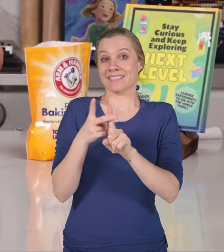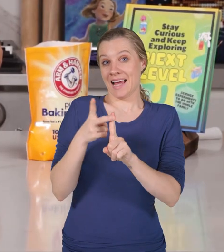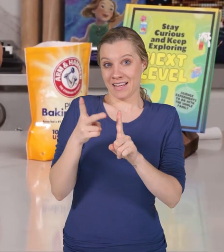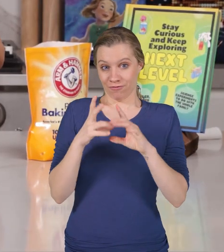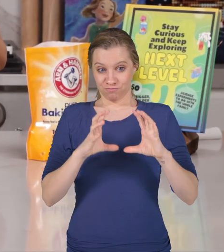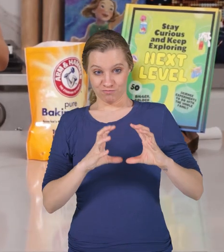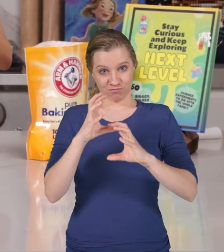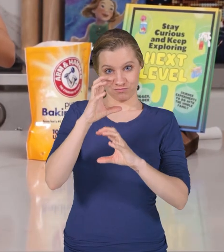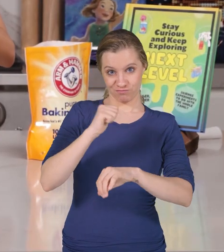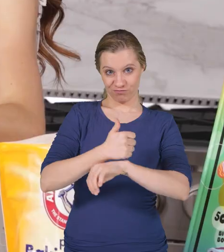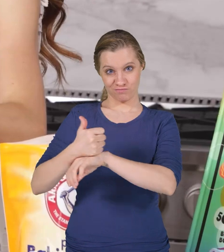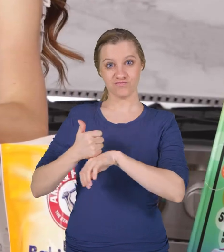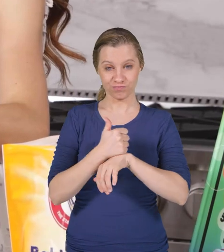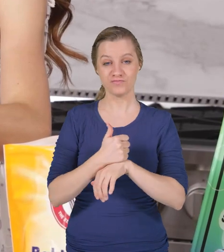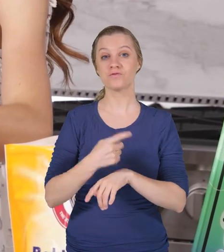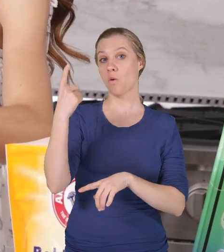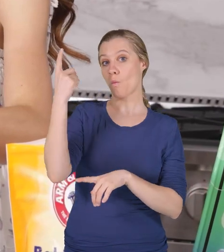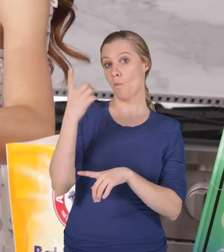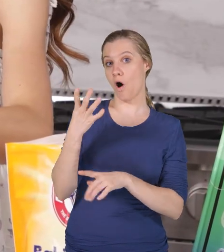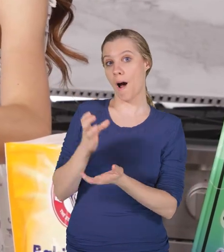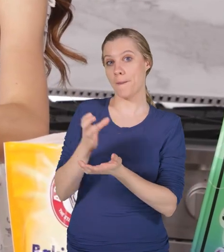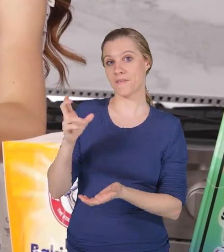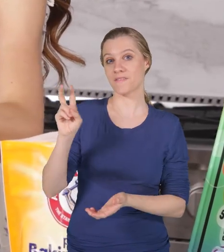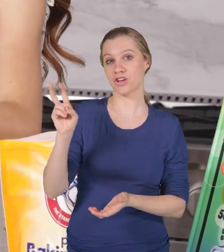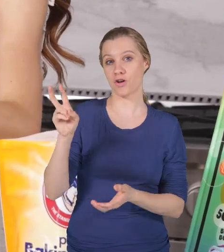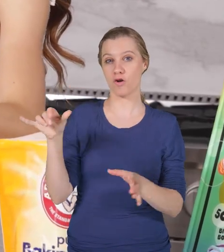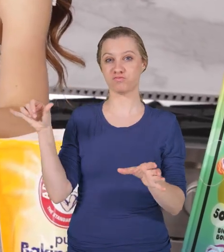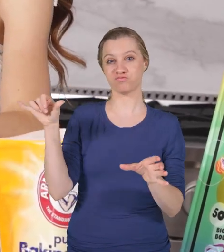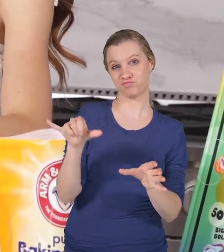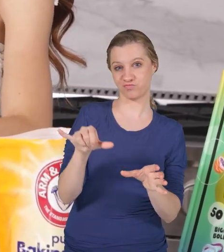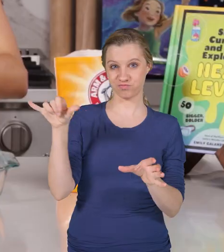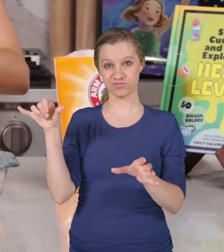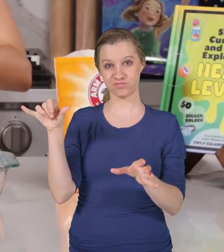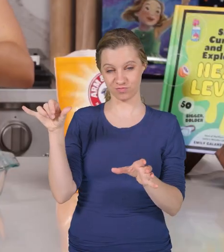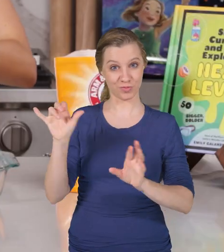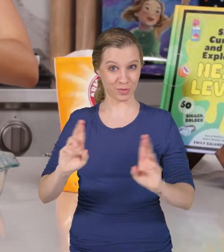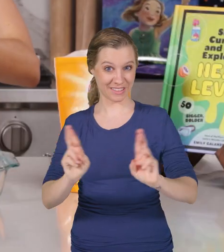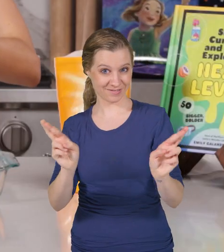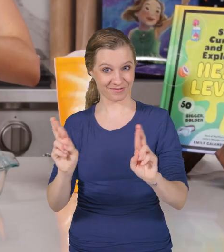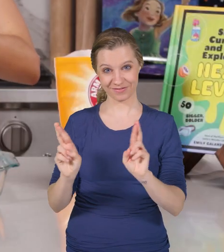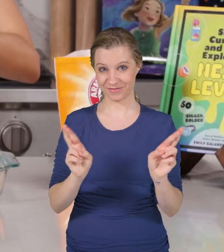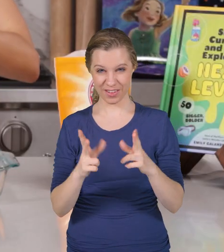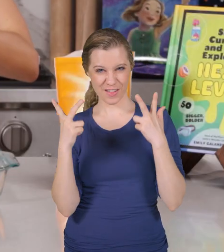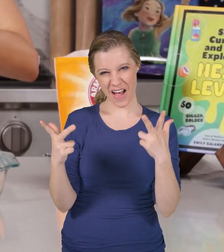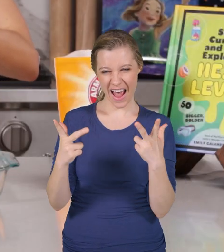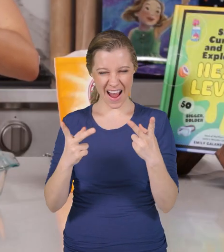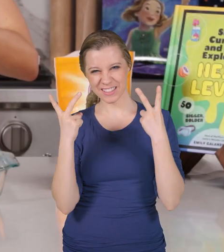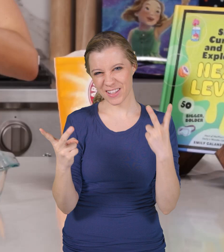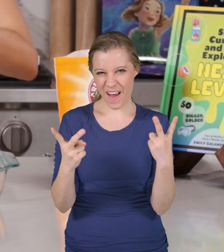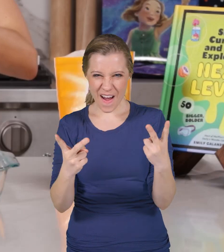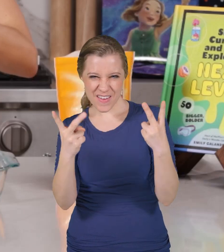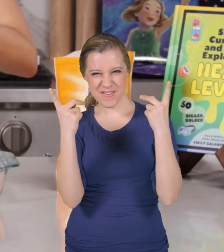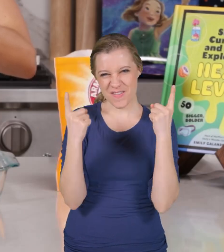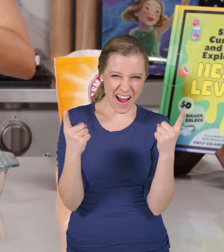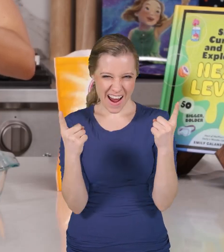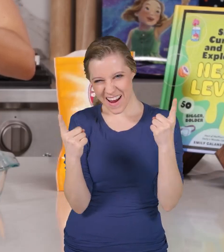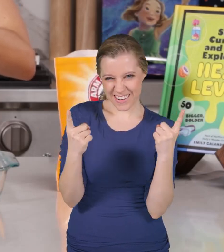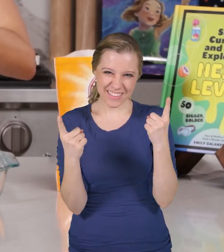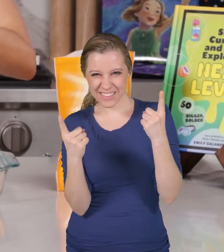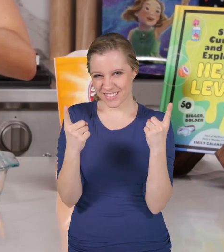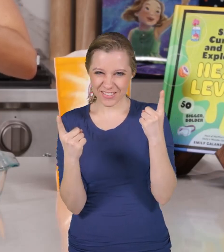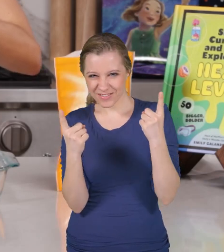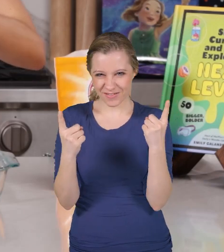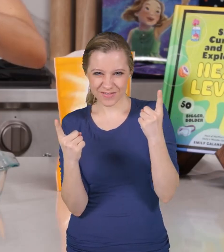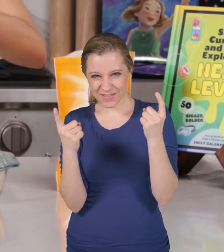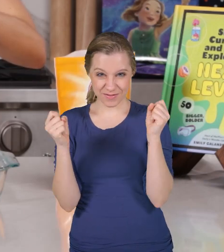our second snowman prepared and we're going to add our 1/4 cup of vinegar here. Ready? 3, 2,